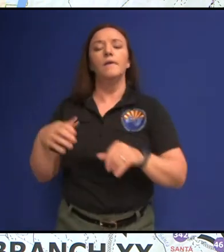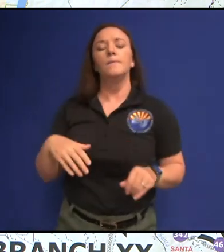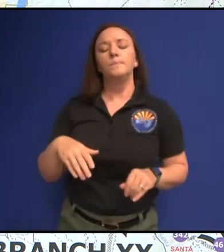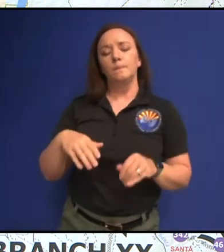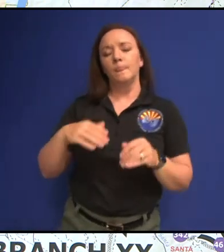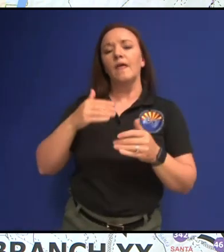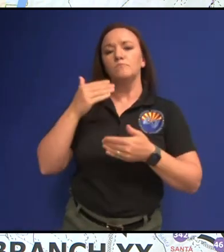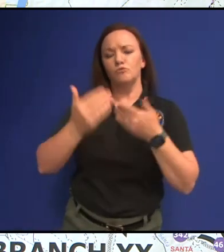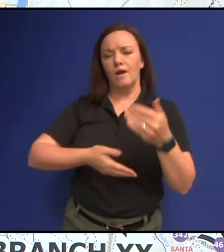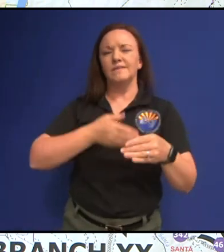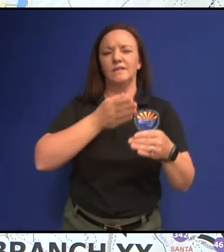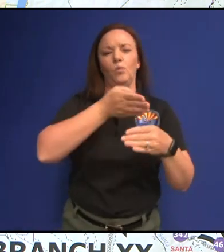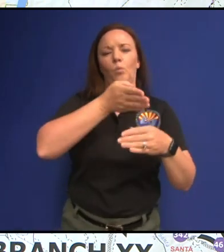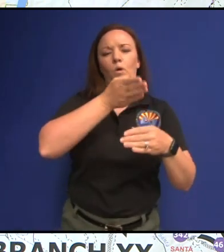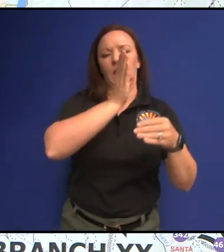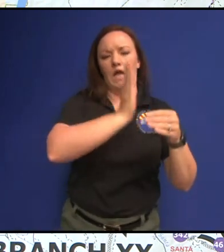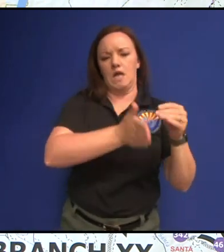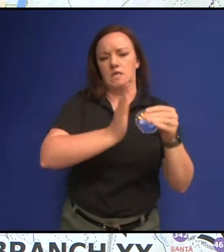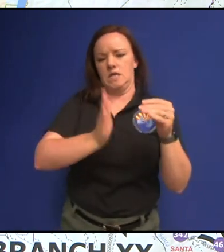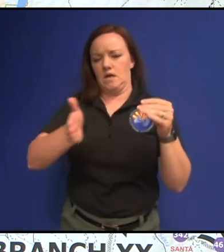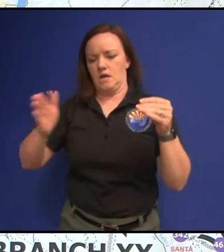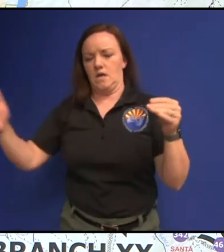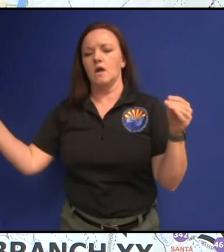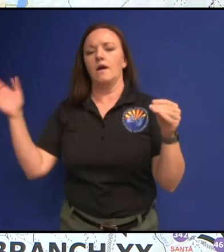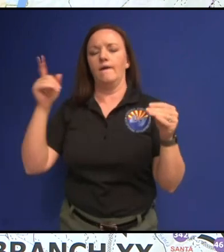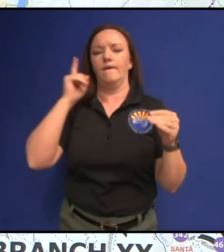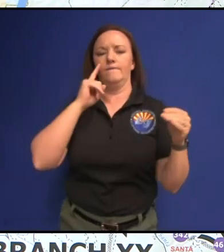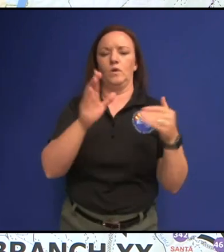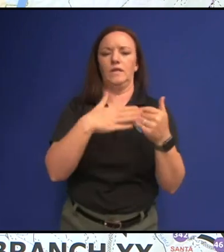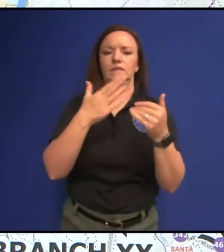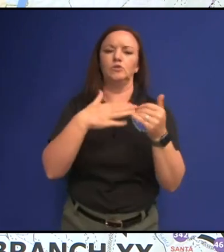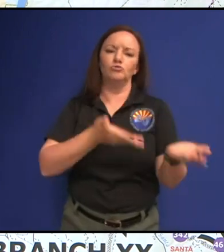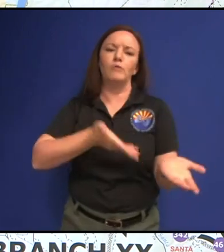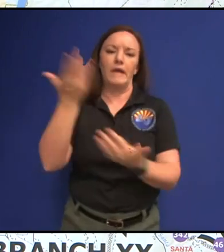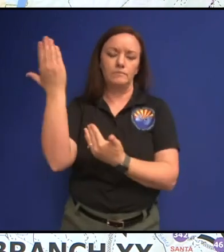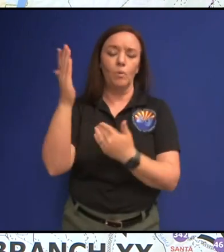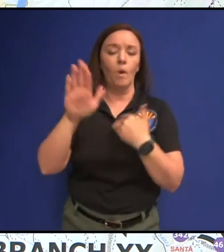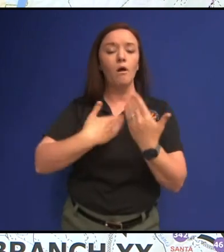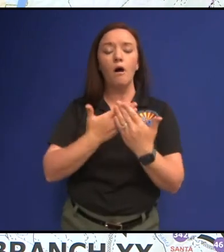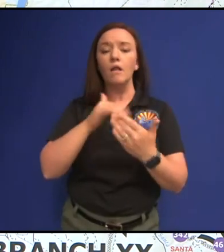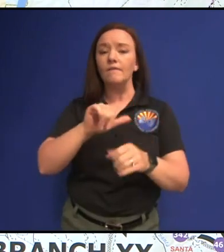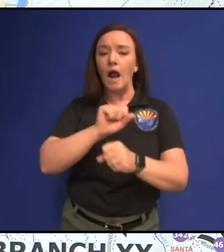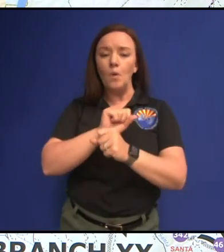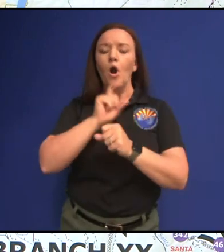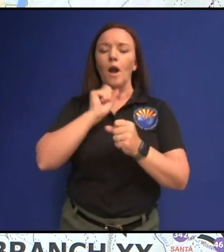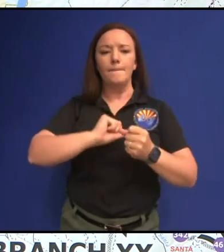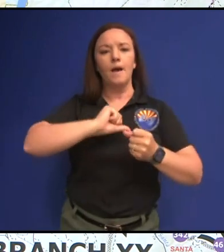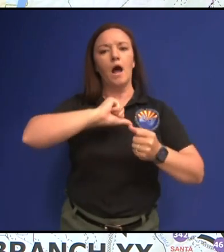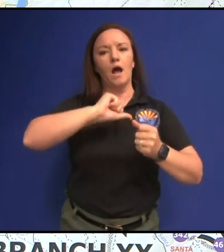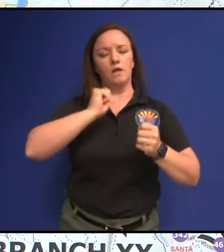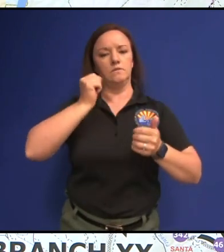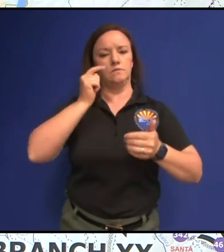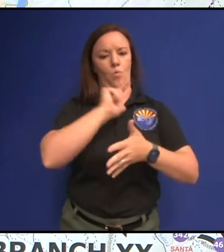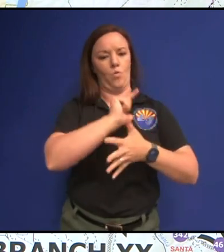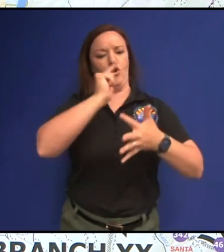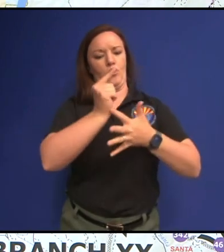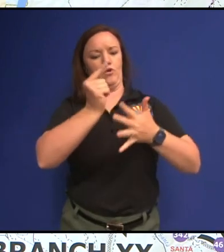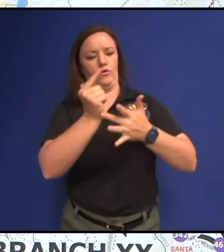transported. So all that work has to take place in a certain order, and then that material can get moved out of